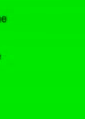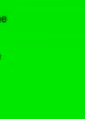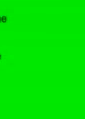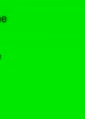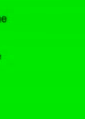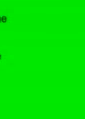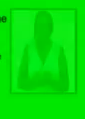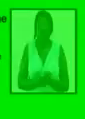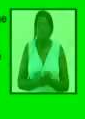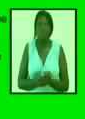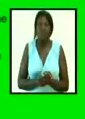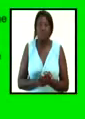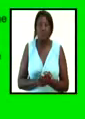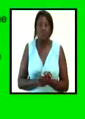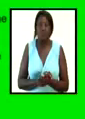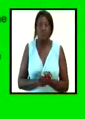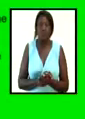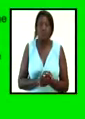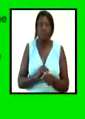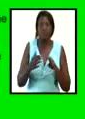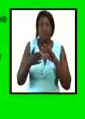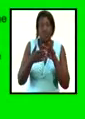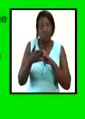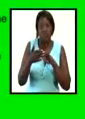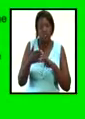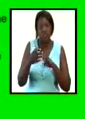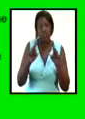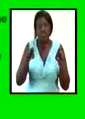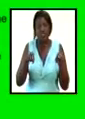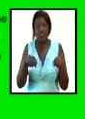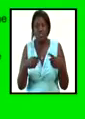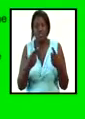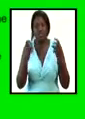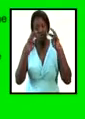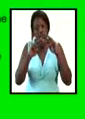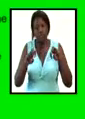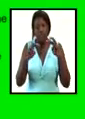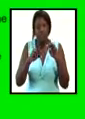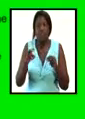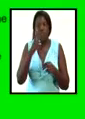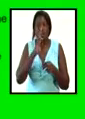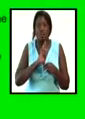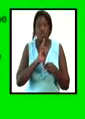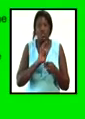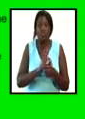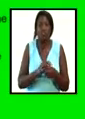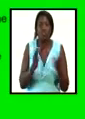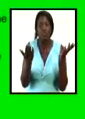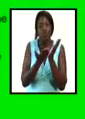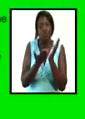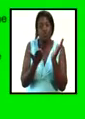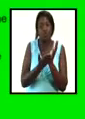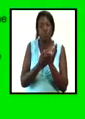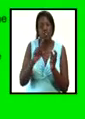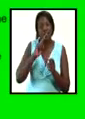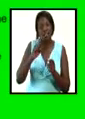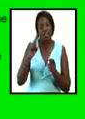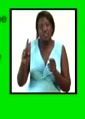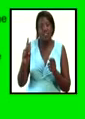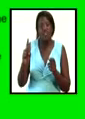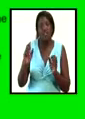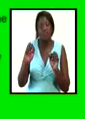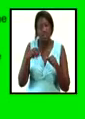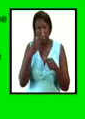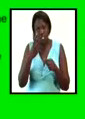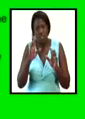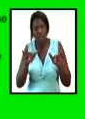Viewers, often we read a piece of text in search of answers to questions. In school, teachers often have to test whether learners